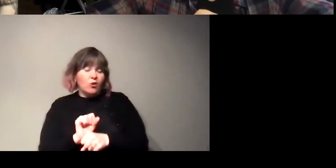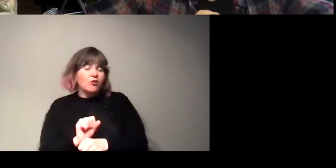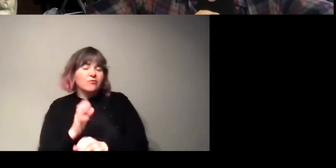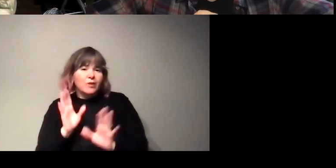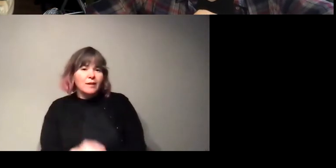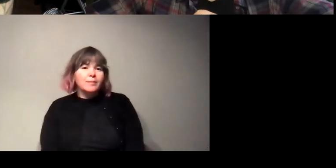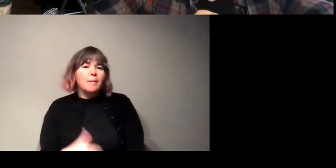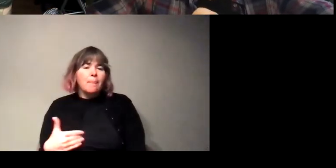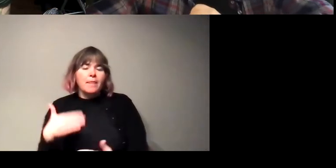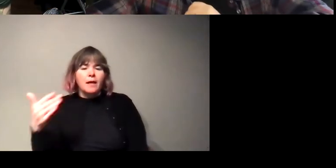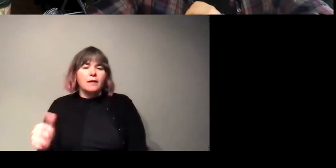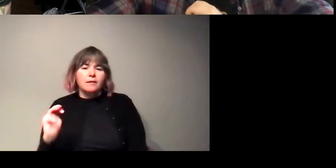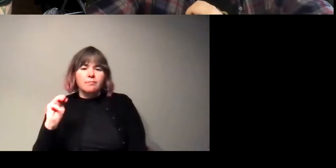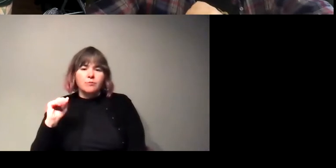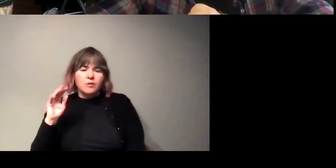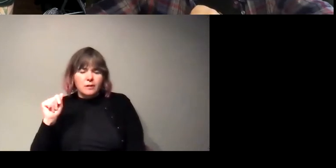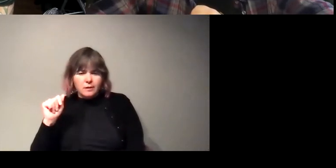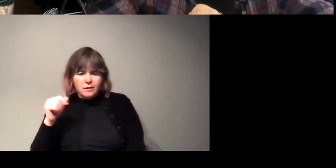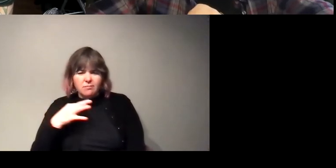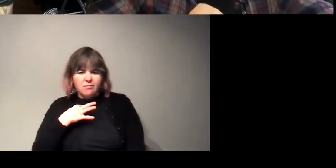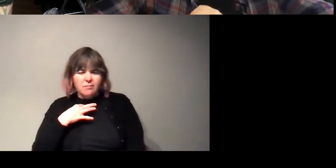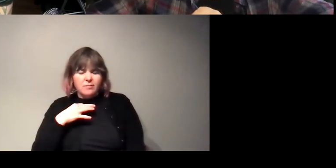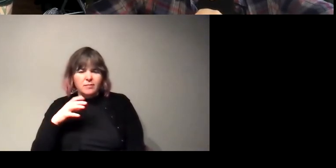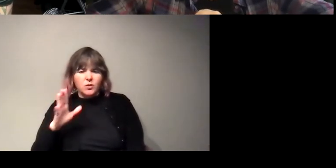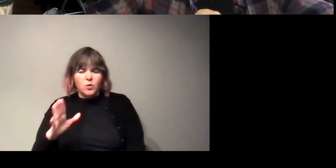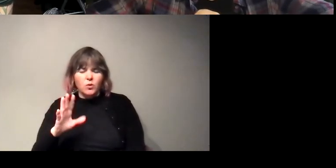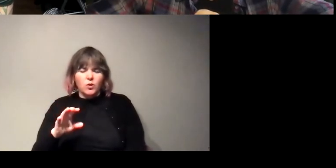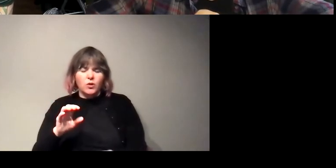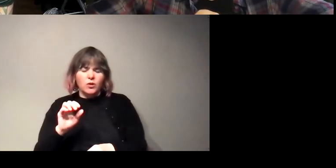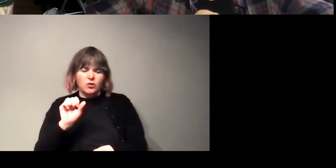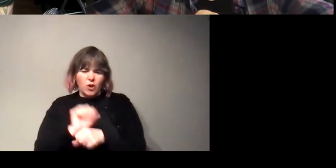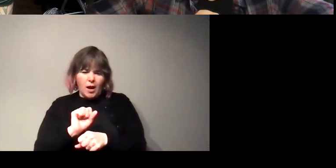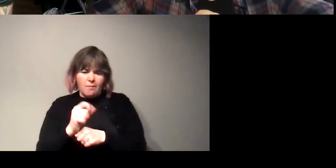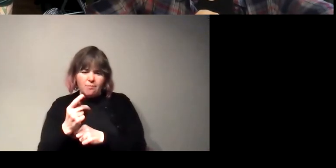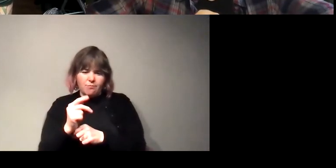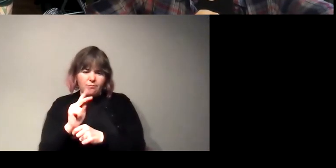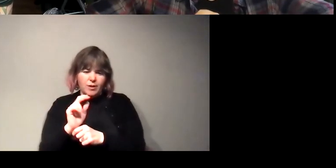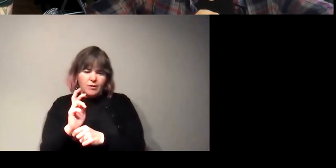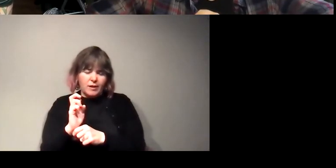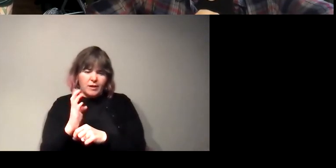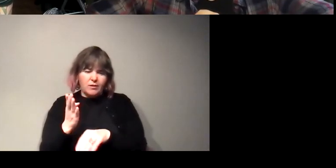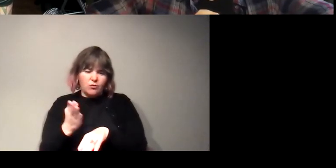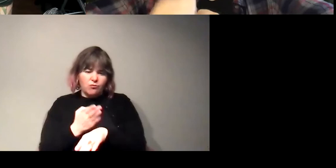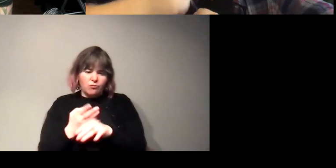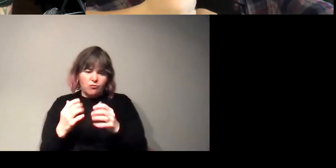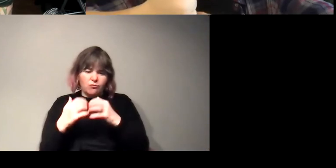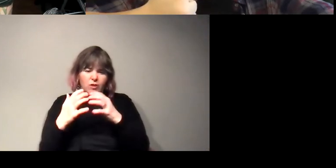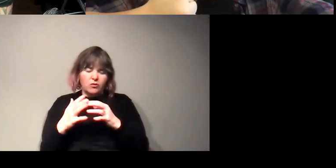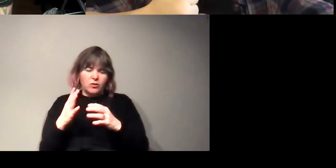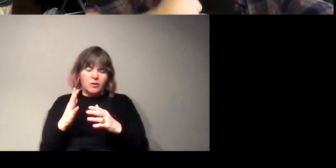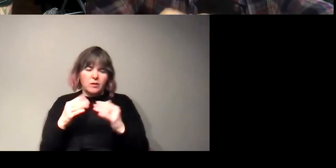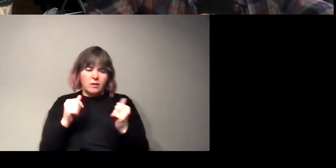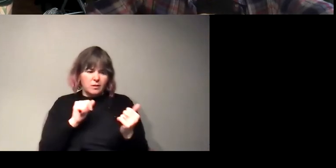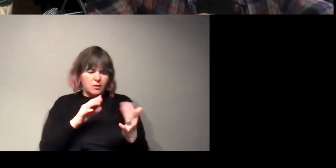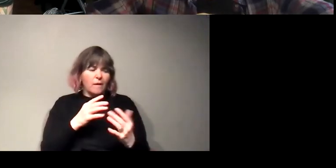right, the next question is from Maria. What are some of the elements of prairie restoration? Some of the elements.